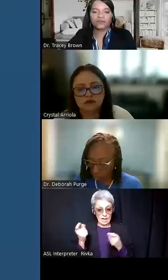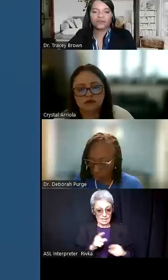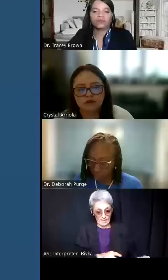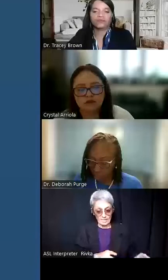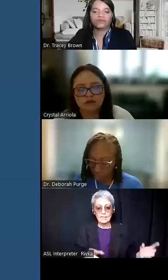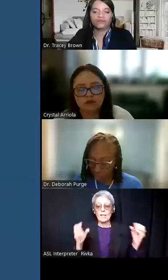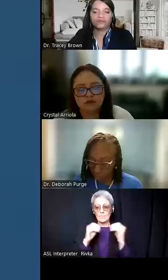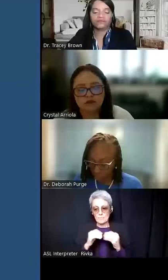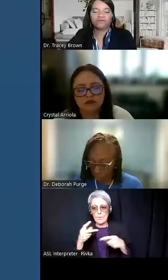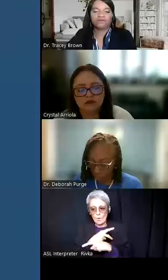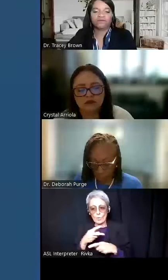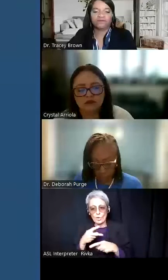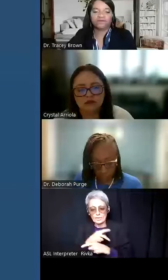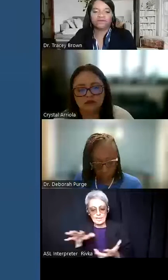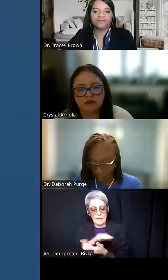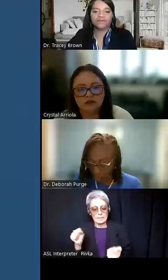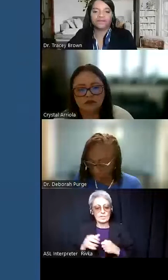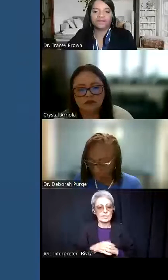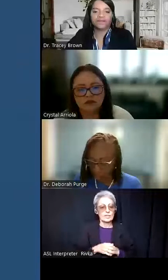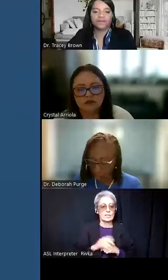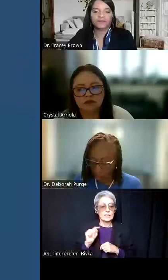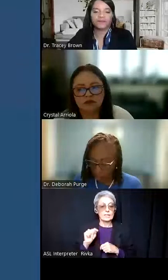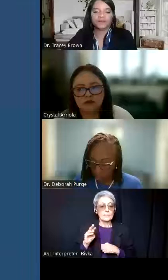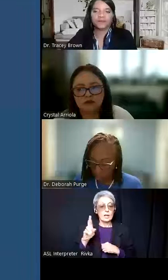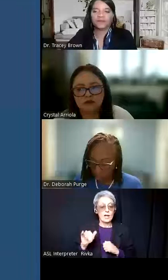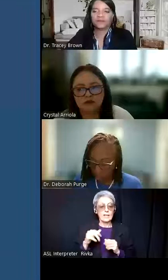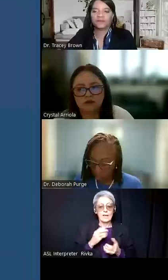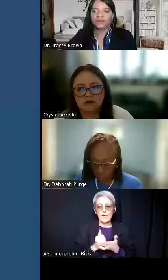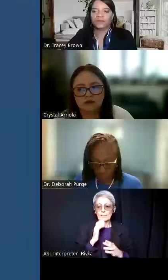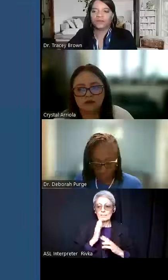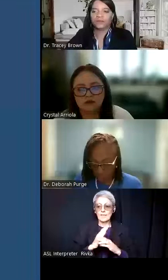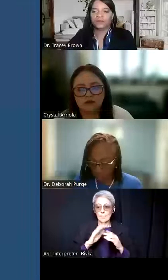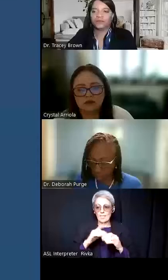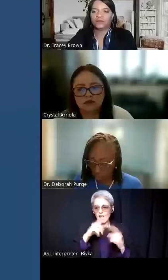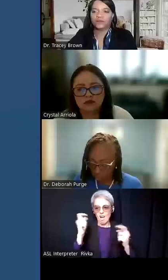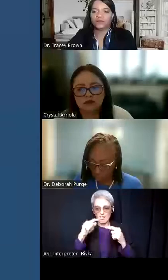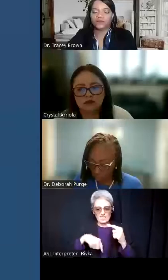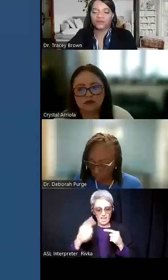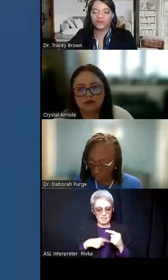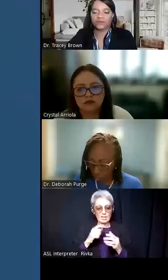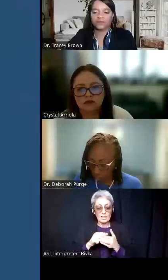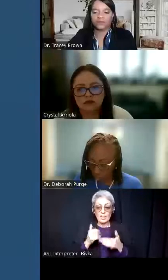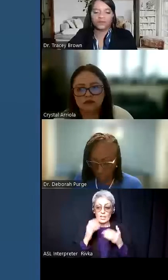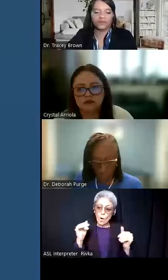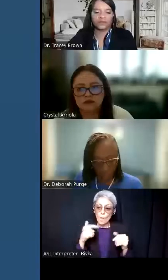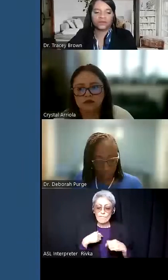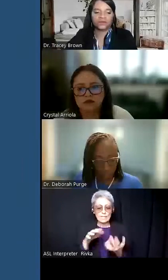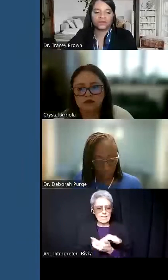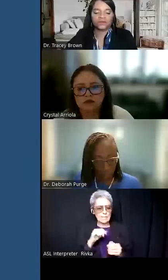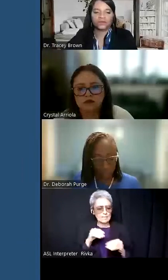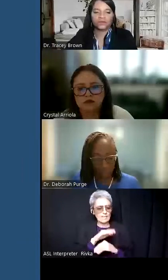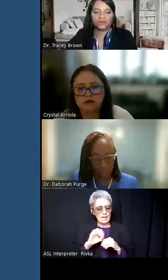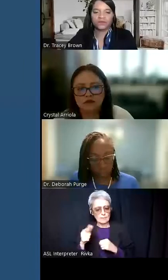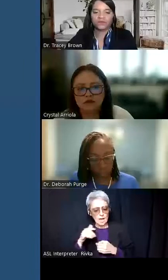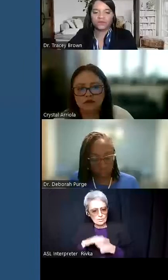damage. TBRI can help stop this ugly cycle. There is hope for the damaging effects of toxic stress, but